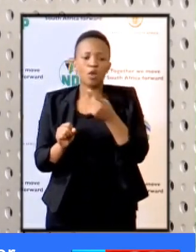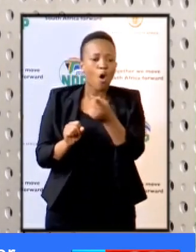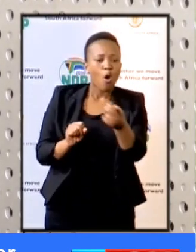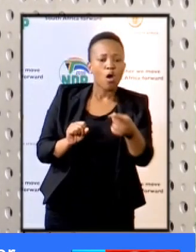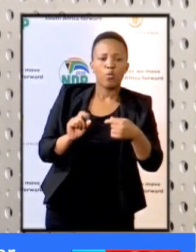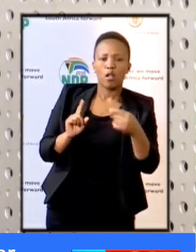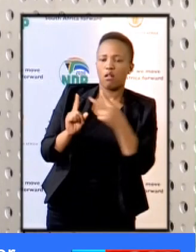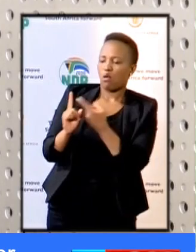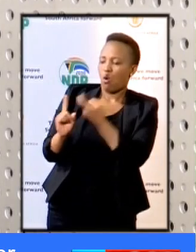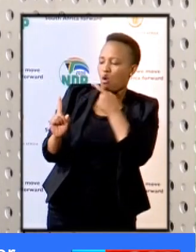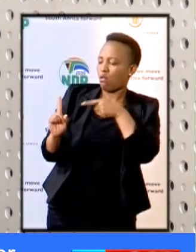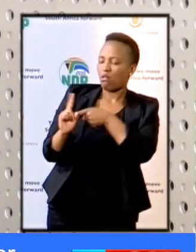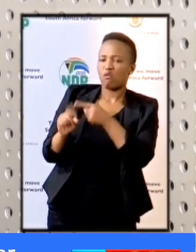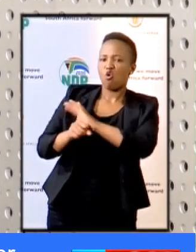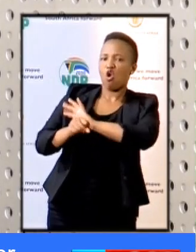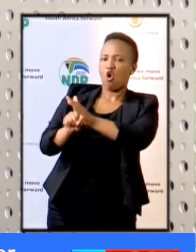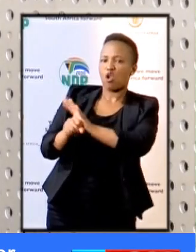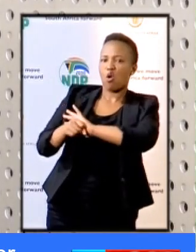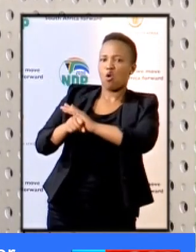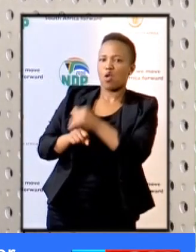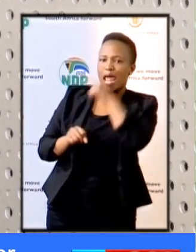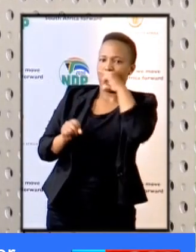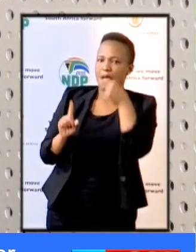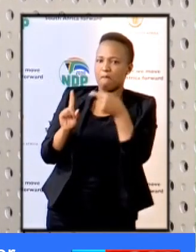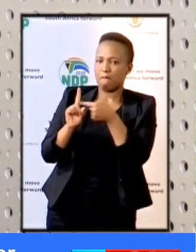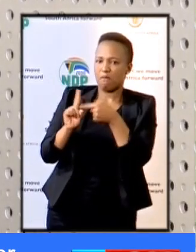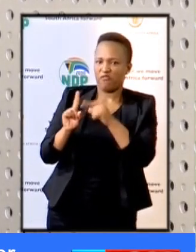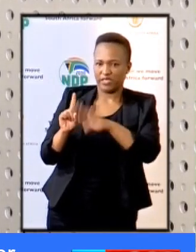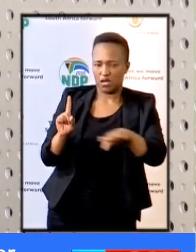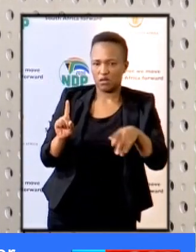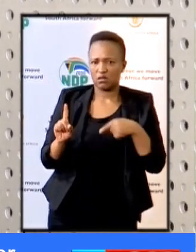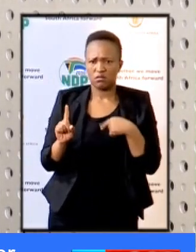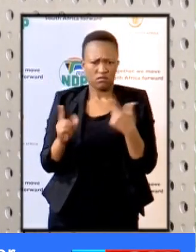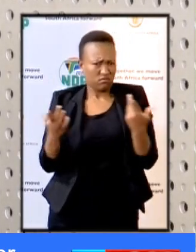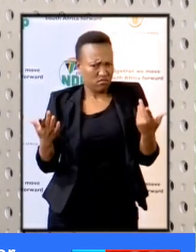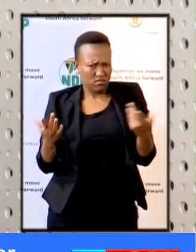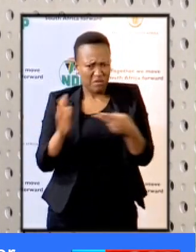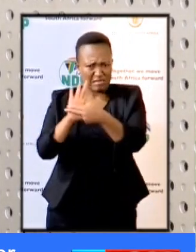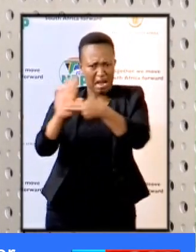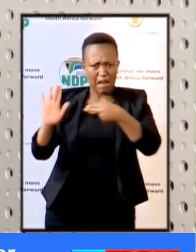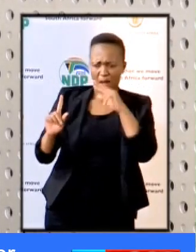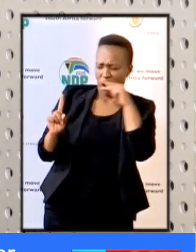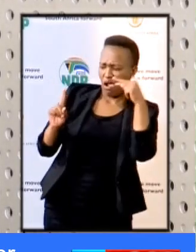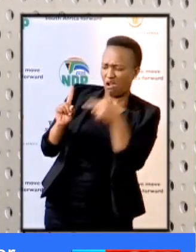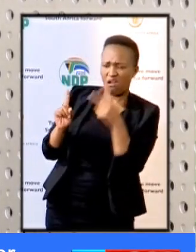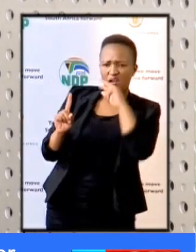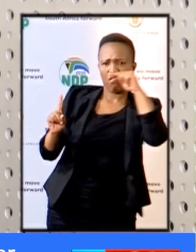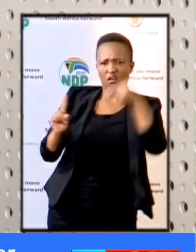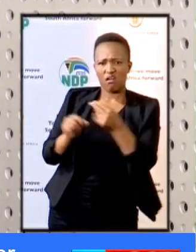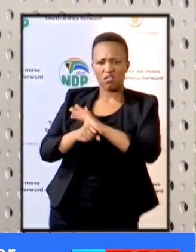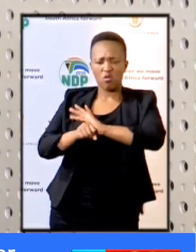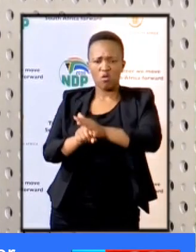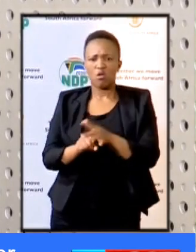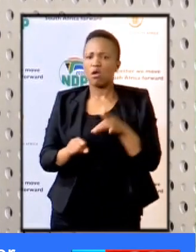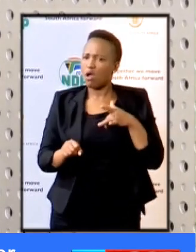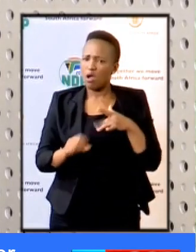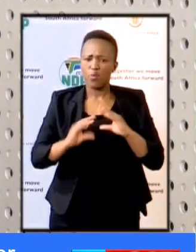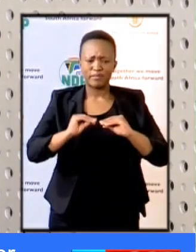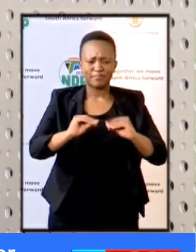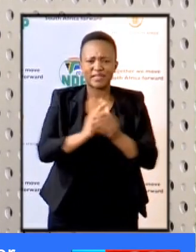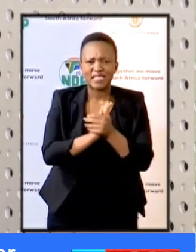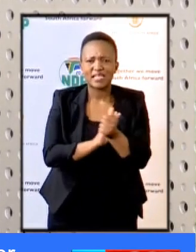deal with AIDS in our system. And we've managed to contain even stigmatization, and we think we'll use those skills and those